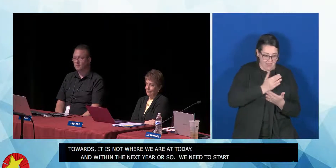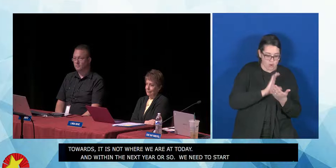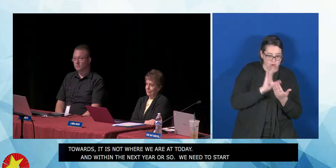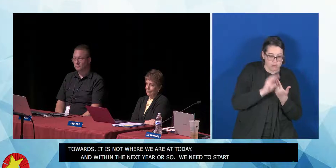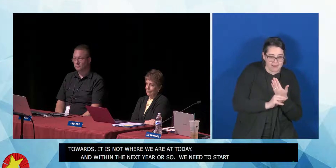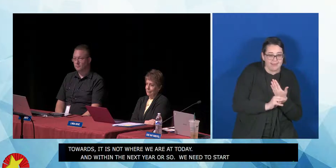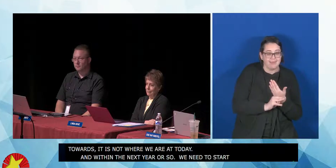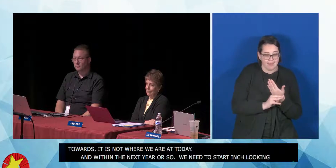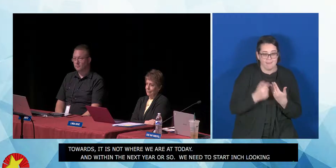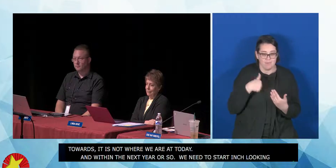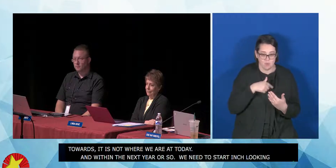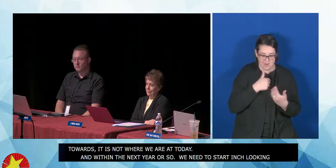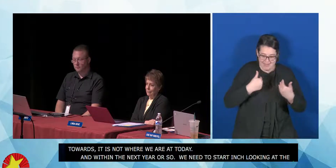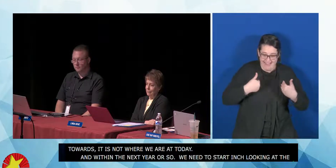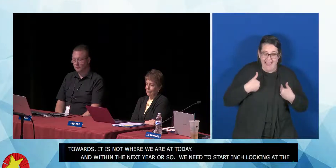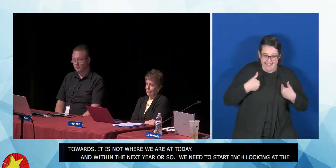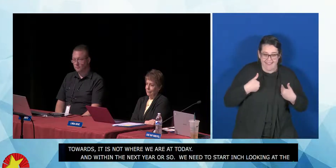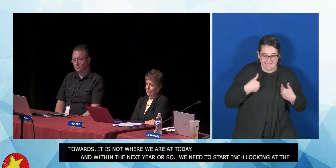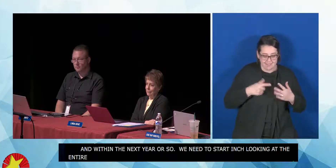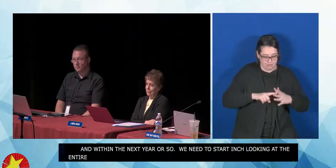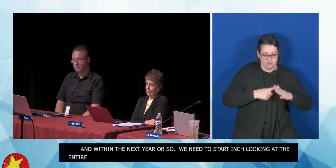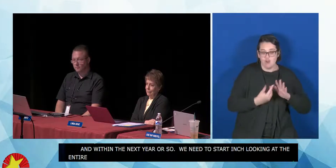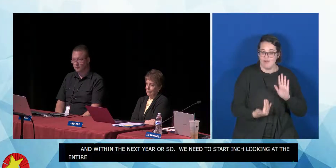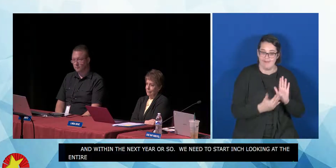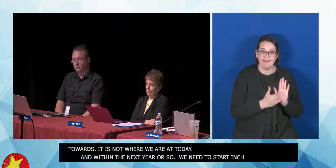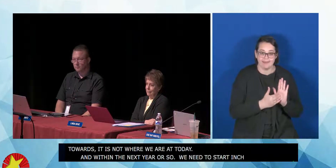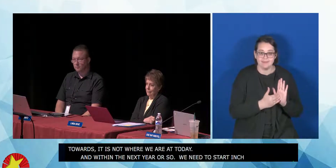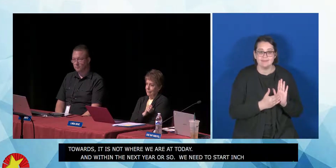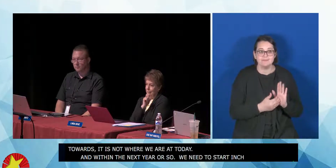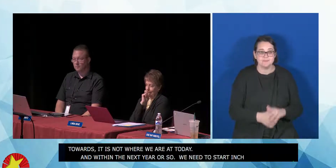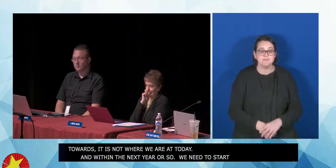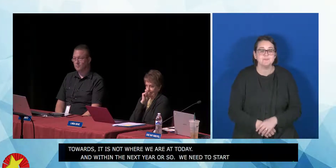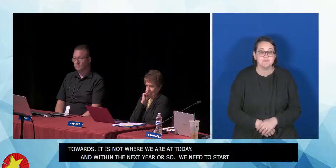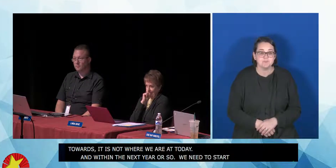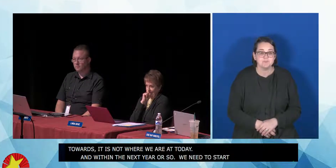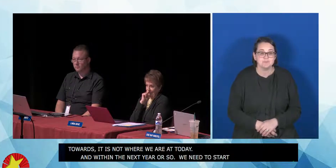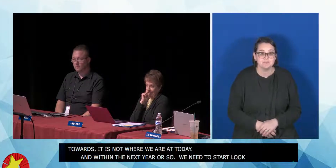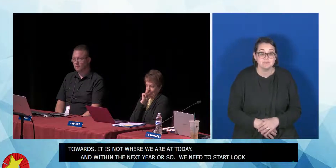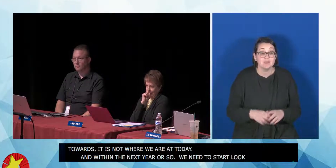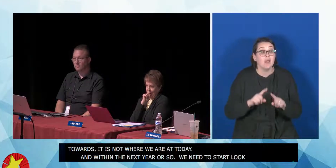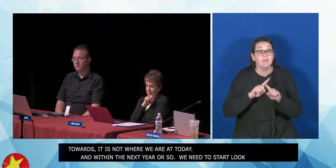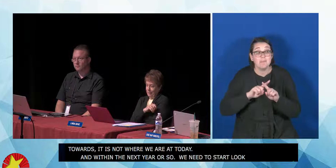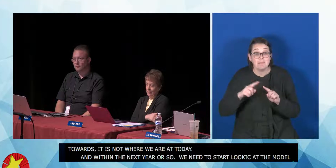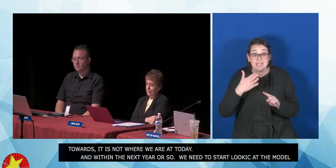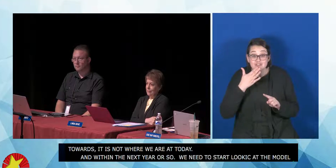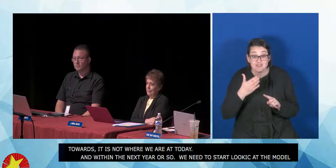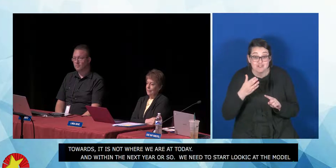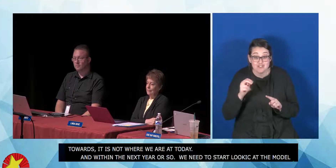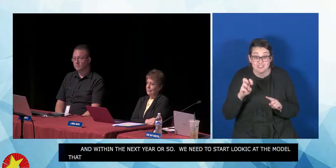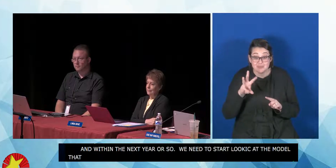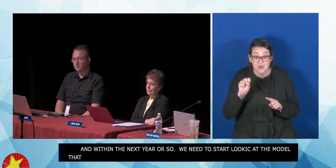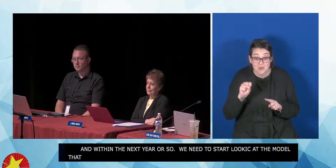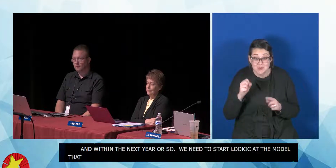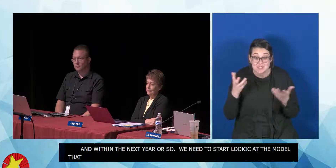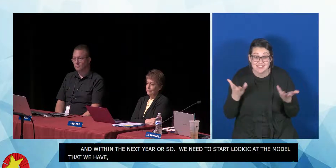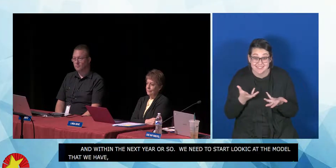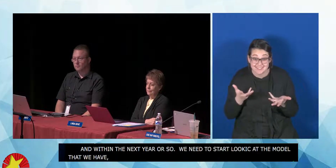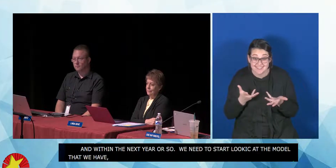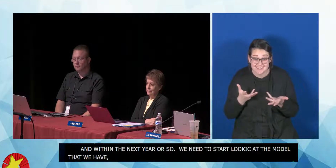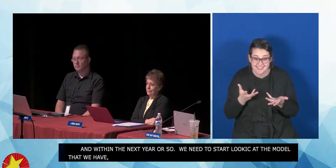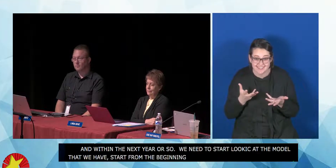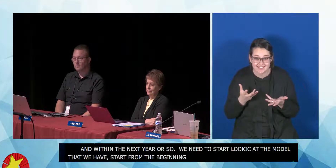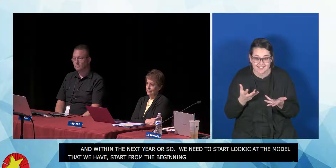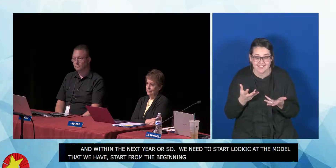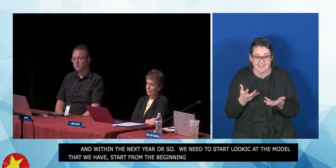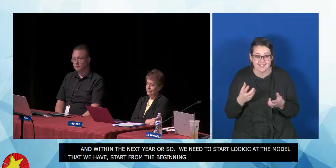have and start from the beginning. The good news is we've been